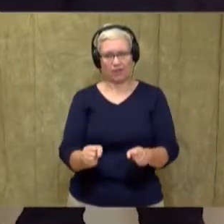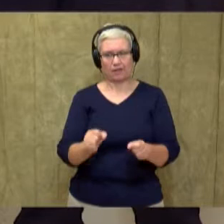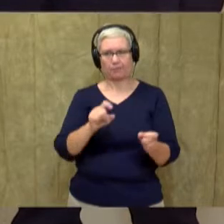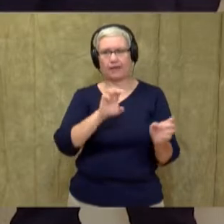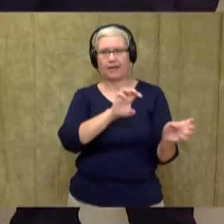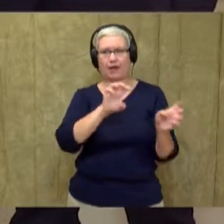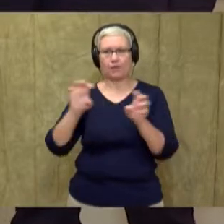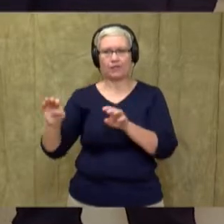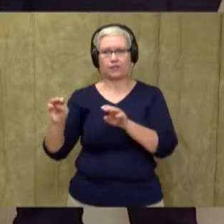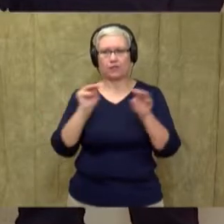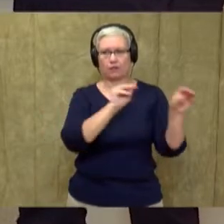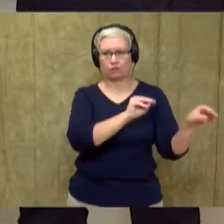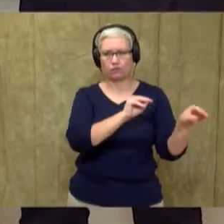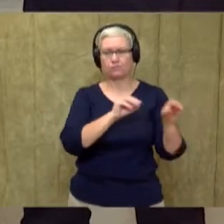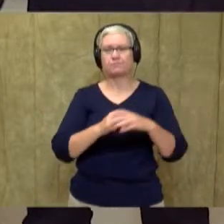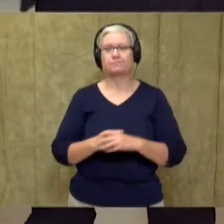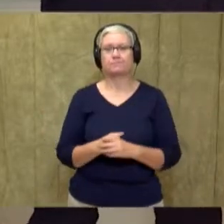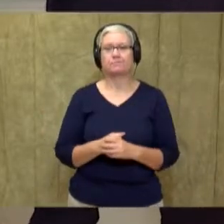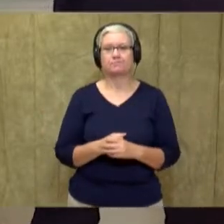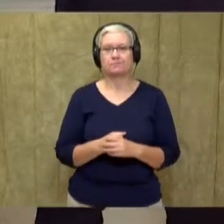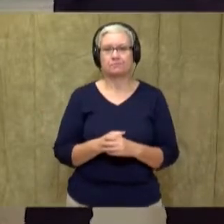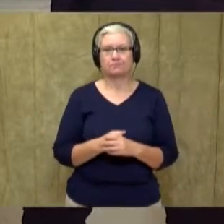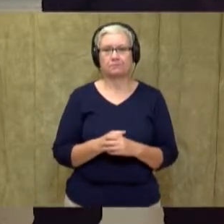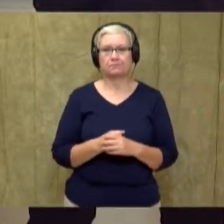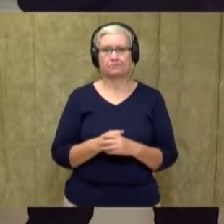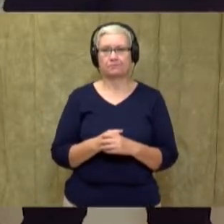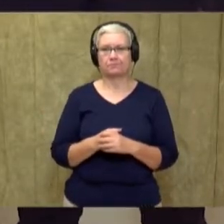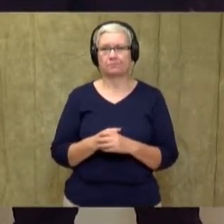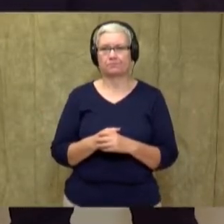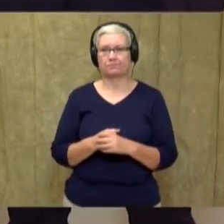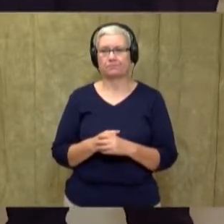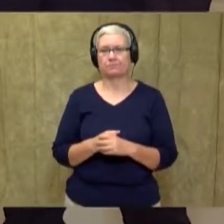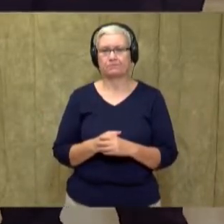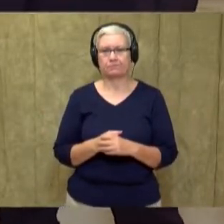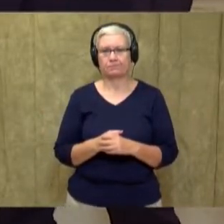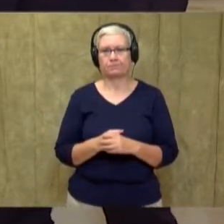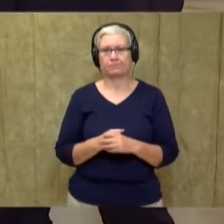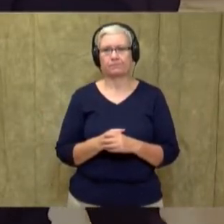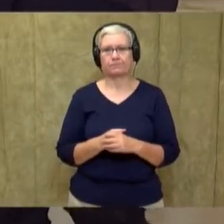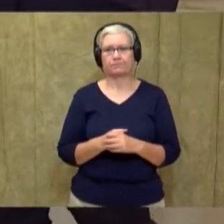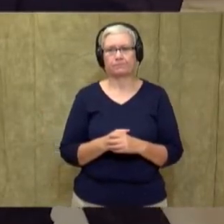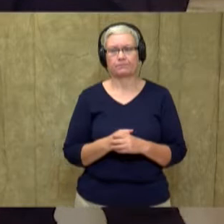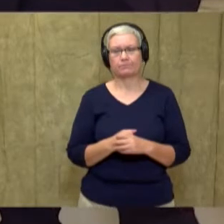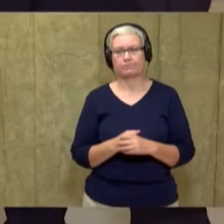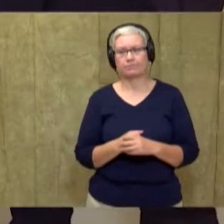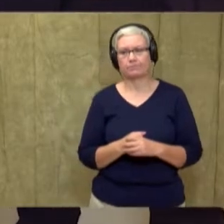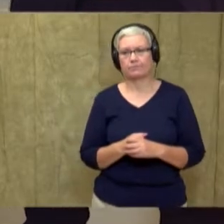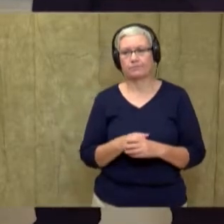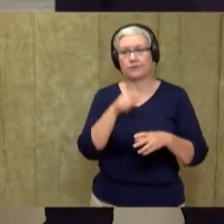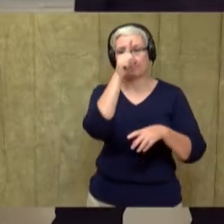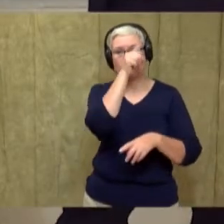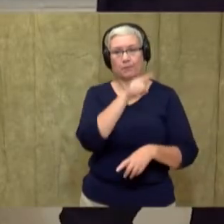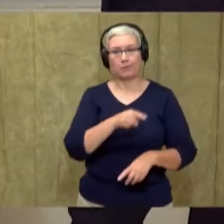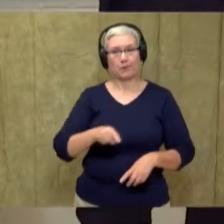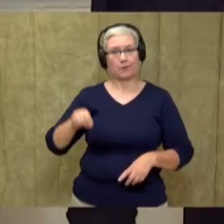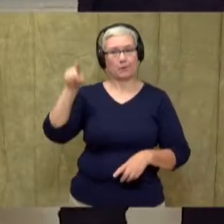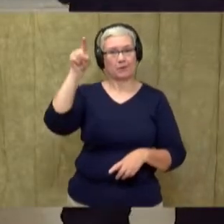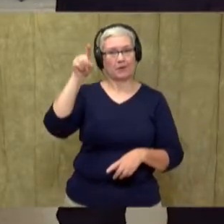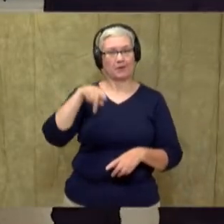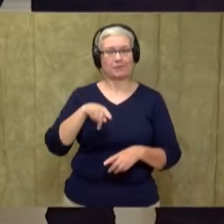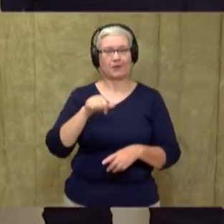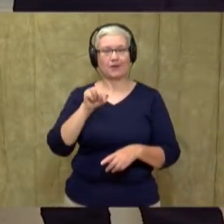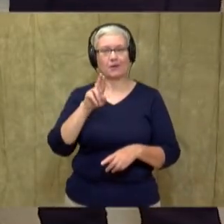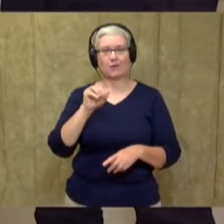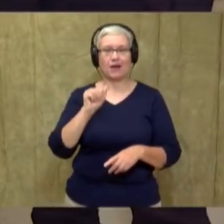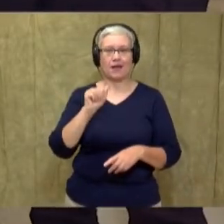the algebraic equations to the shape and or shift that is occurring within our parabolas, our quadratic functions. We'll